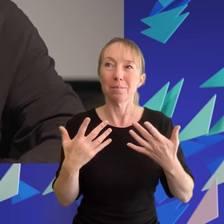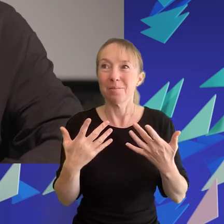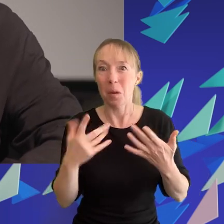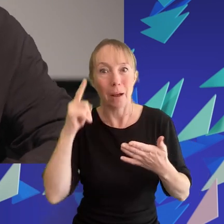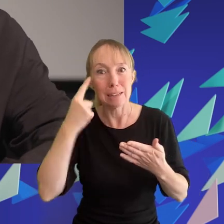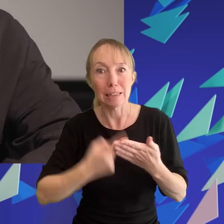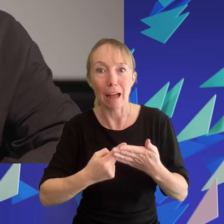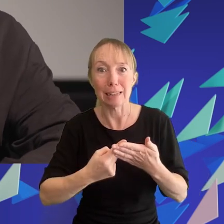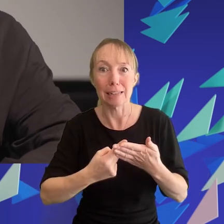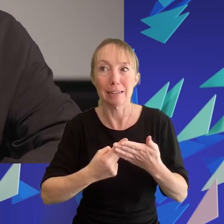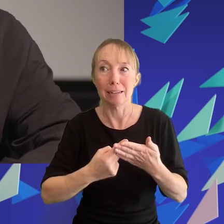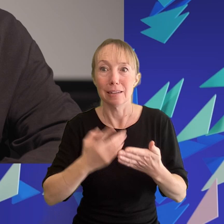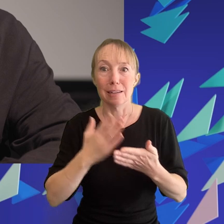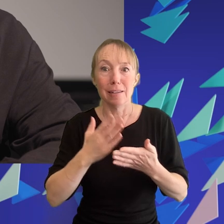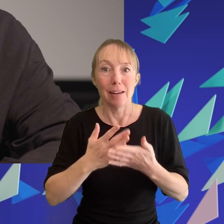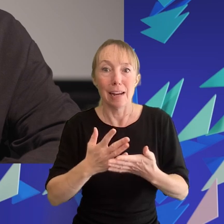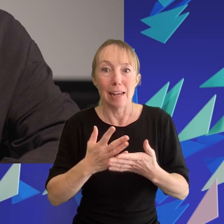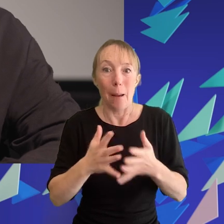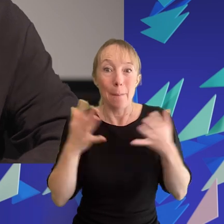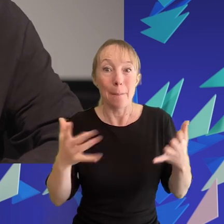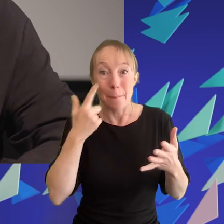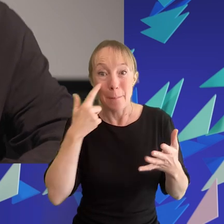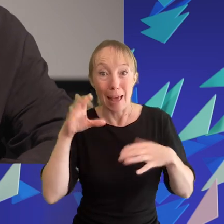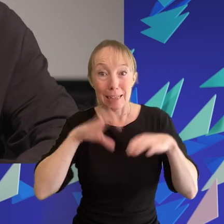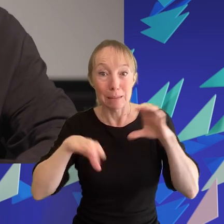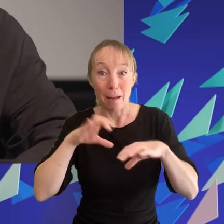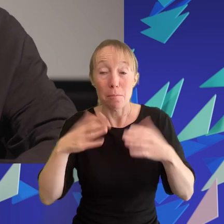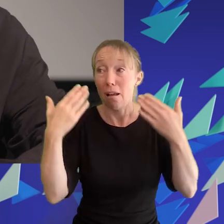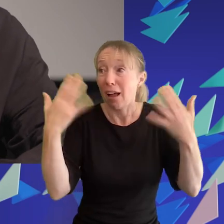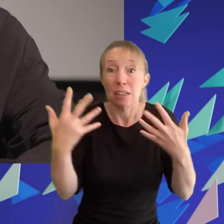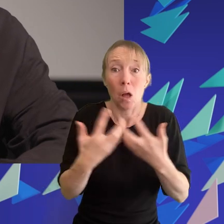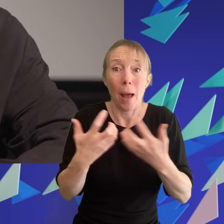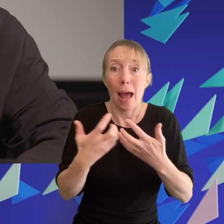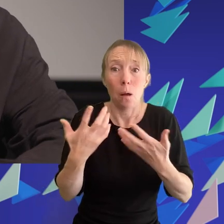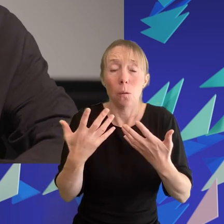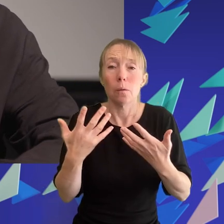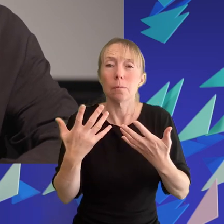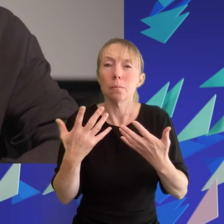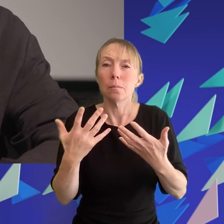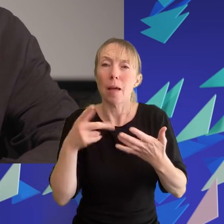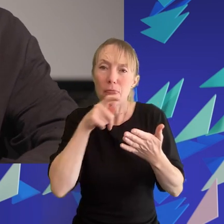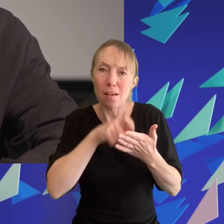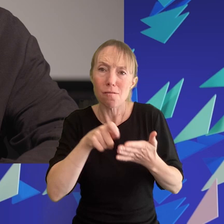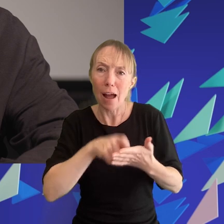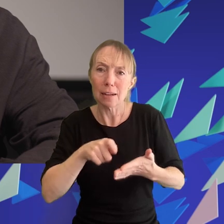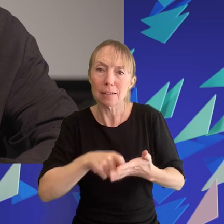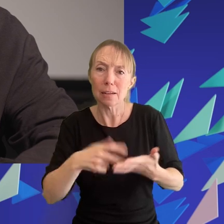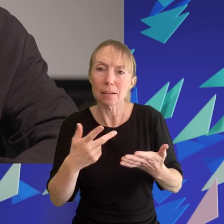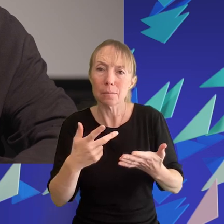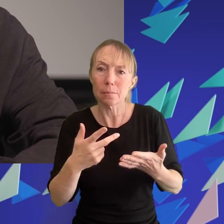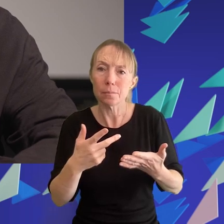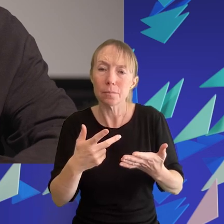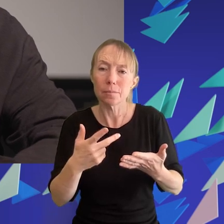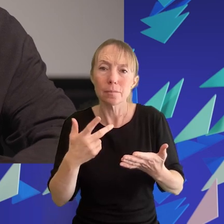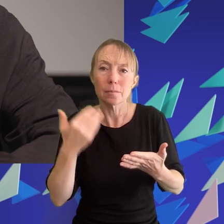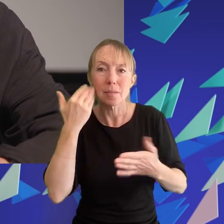to do this extreme experiment that I didn't even know how to do it. But it was in the writing, like to say it like that.